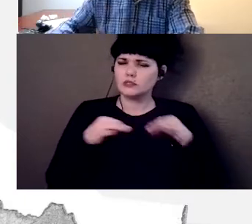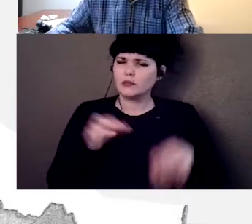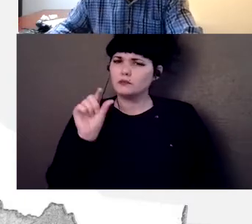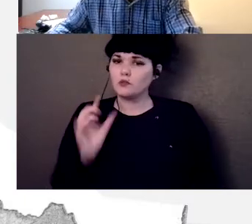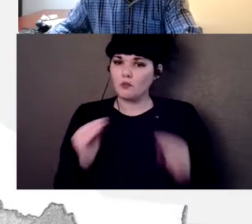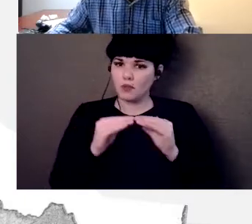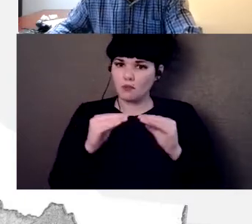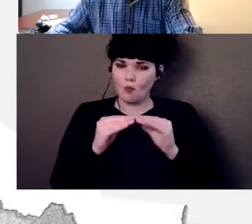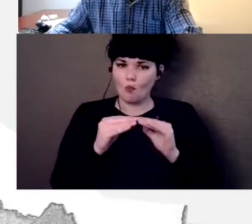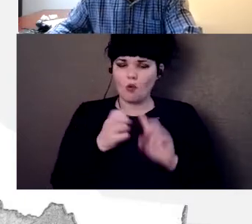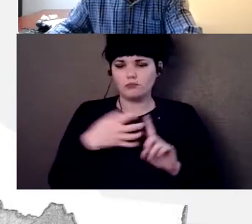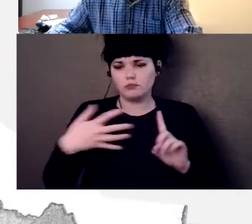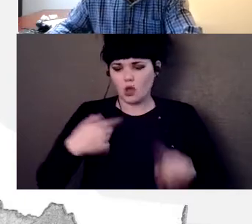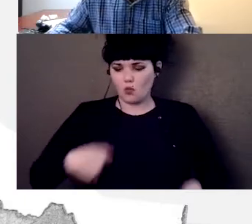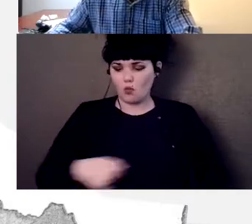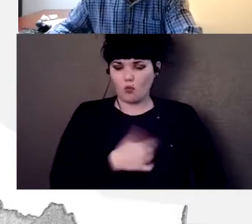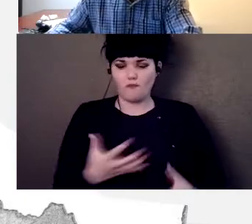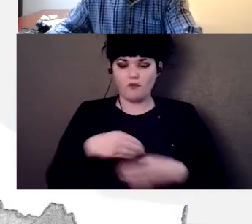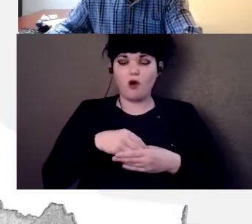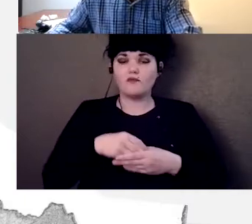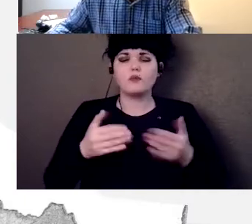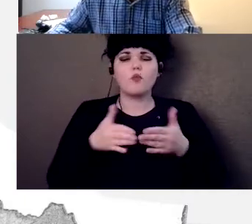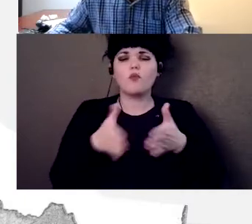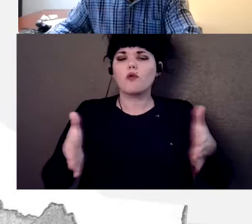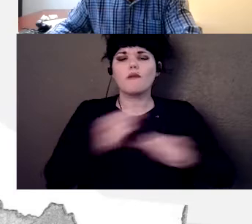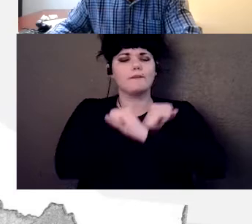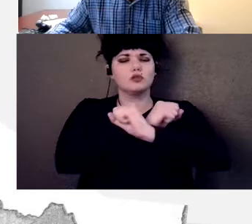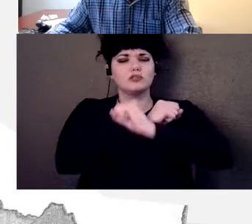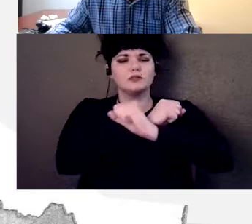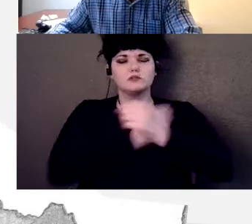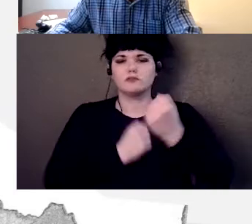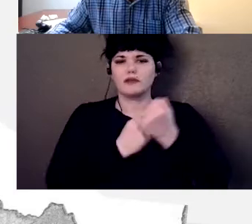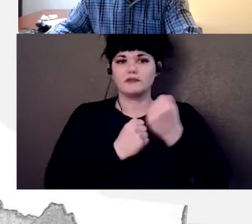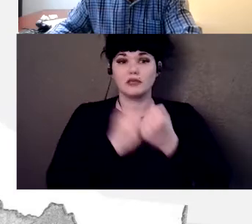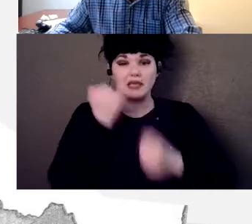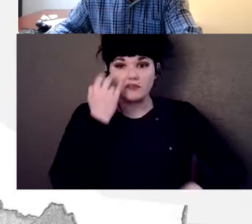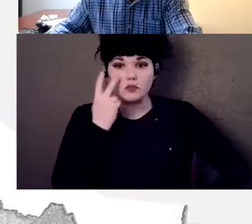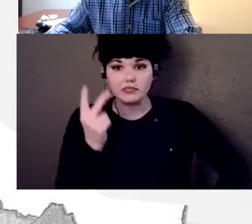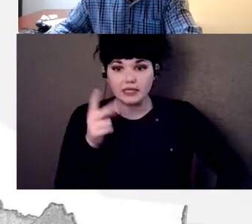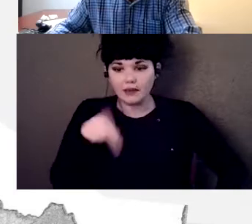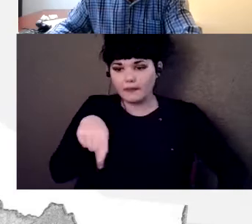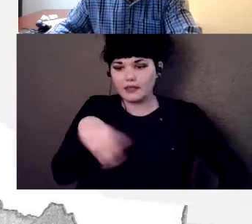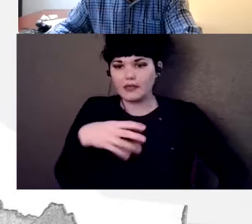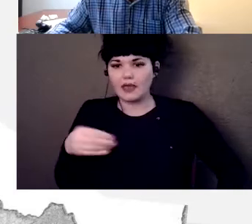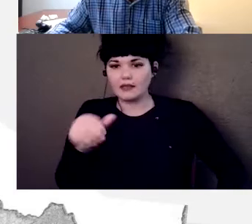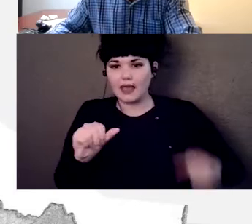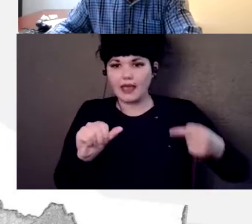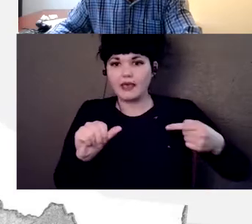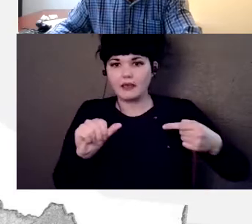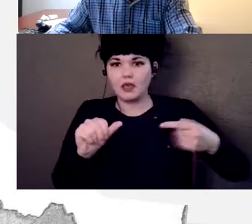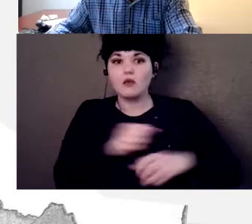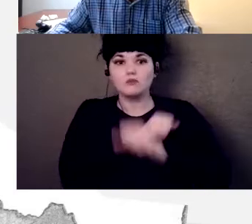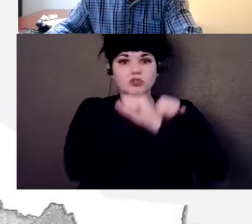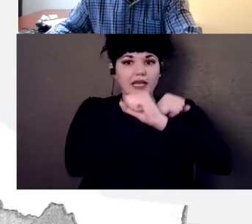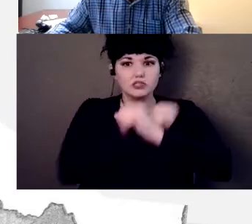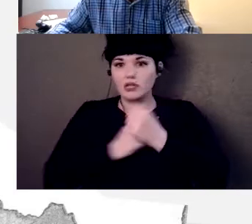of the overall protection and advocacy, which whenever you see the initials P&A, stands for Protection and Advocacy System for People